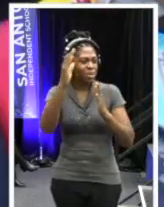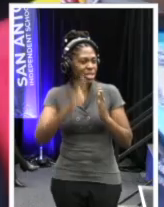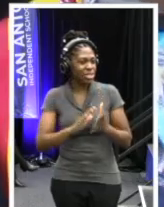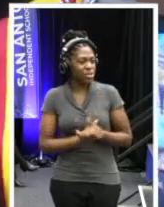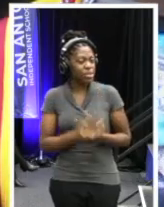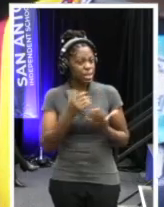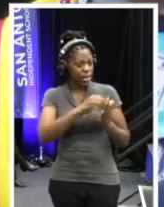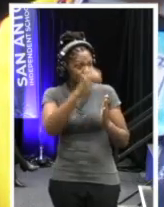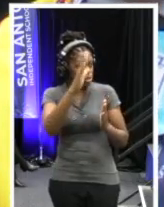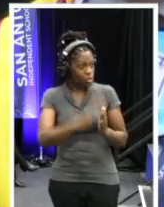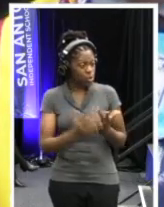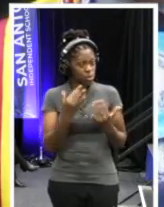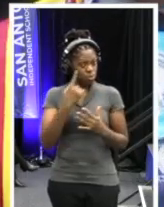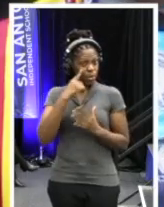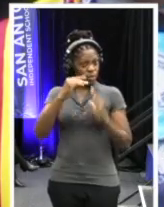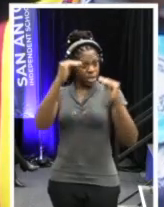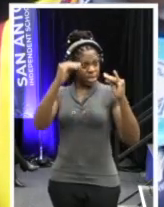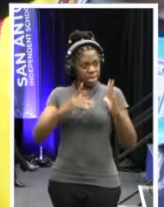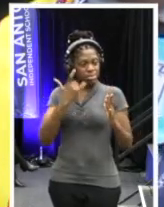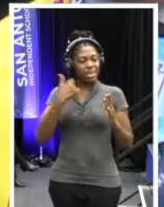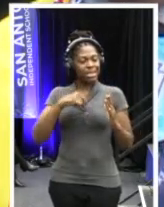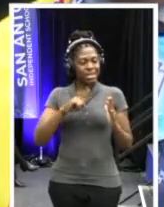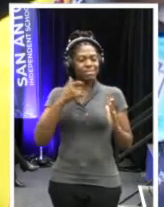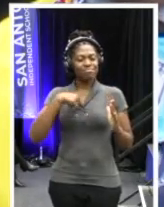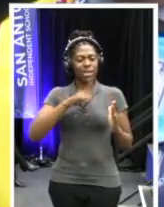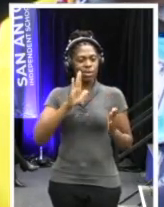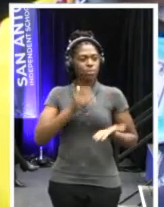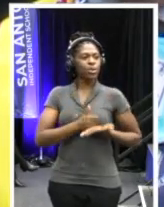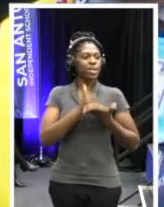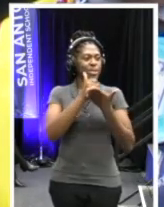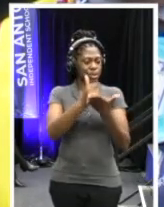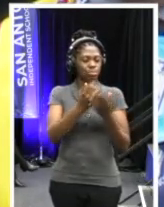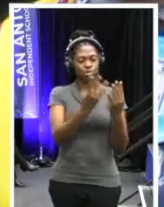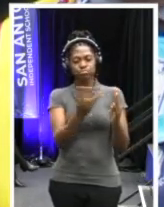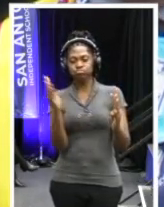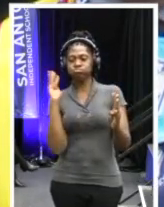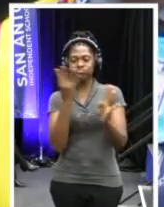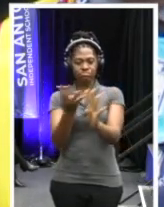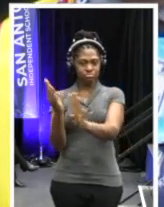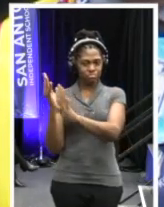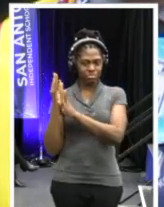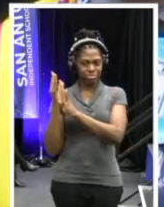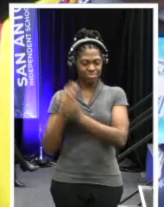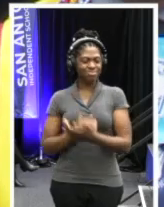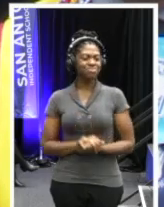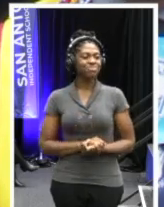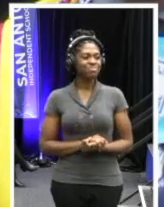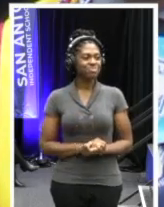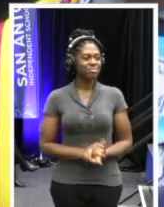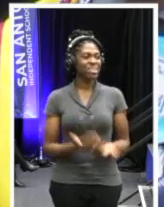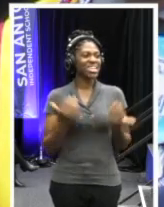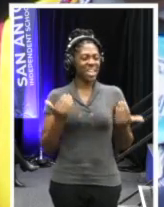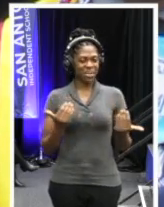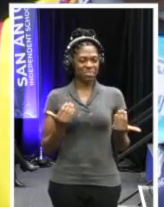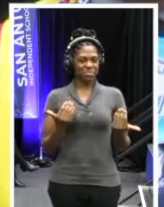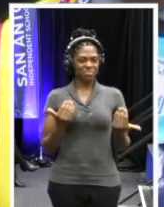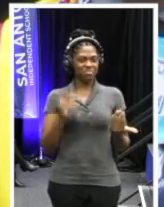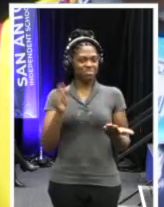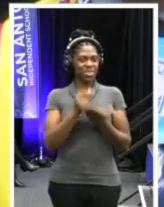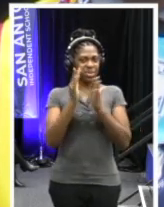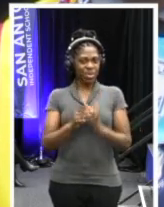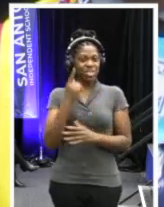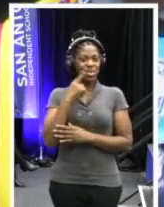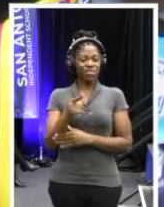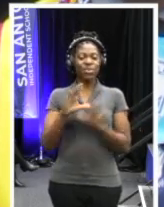staff members will assist you as you come up to the stage one row at a time. Will the graduates of